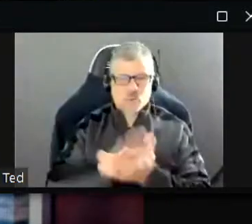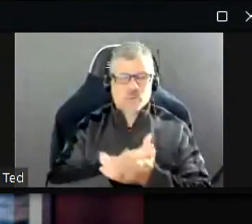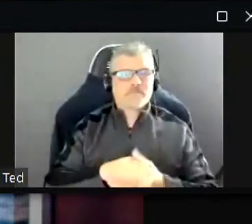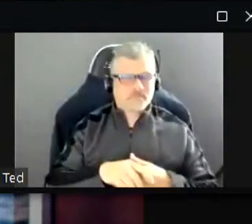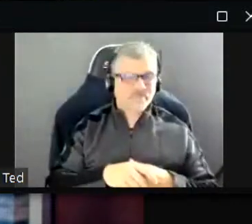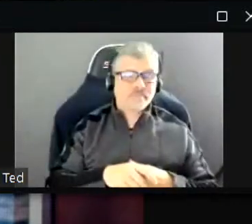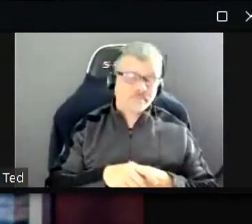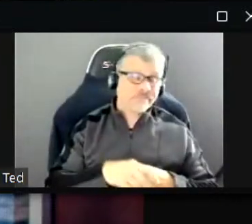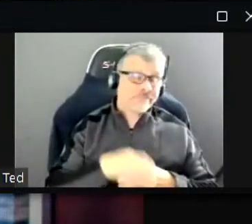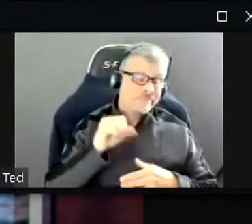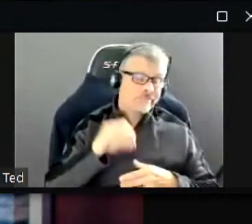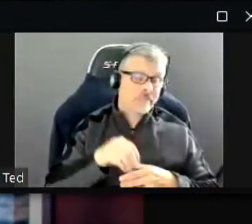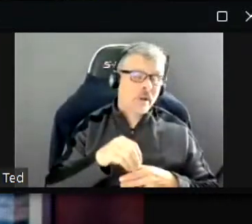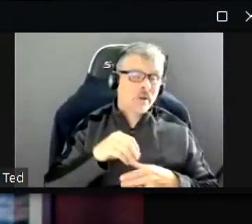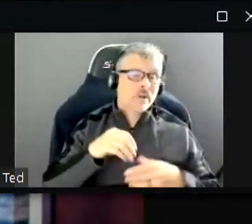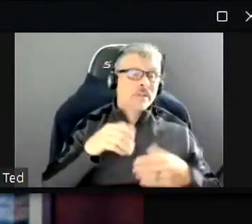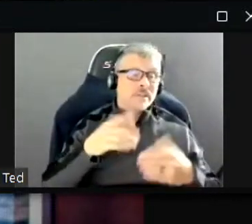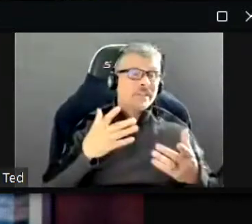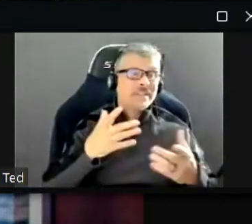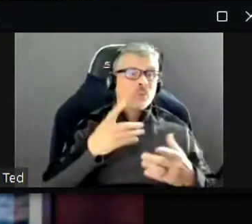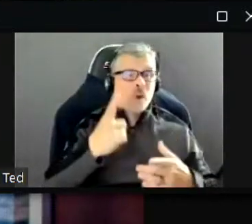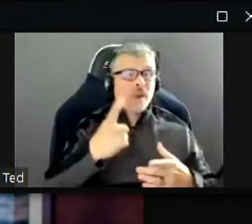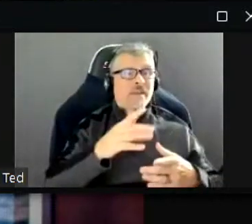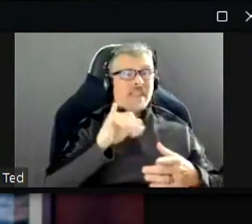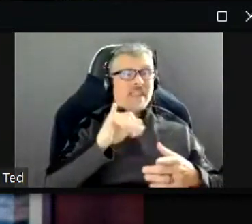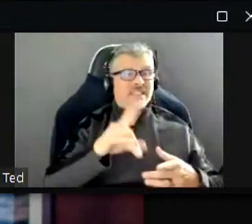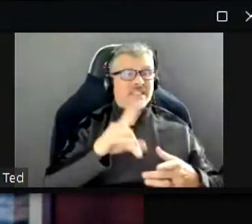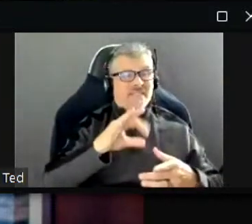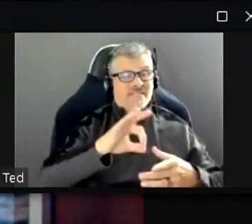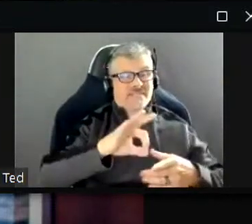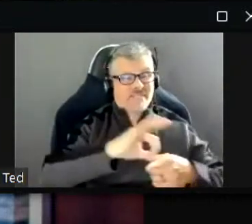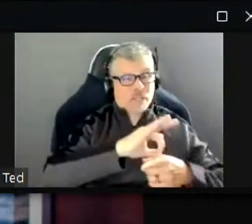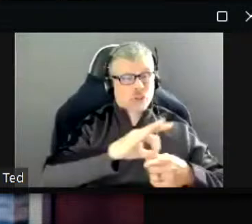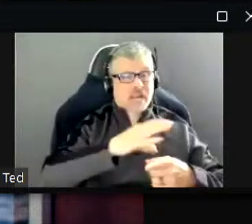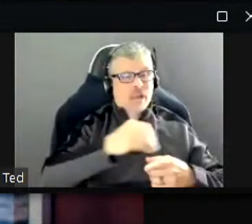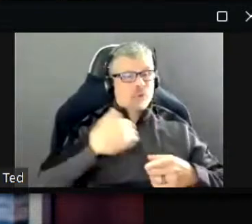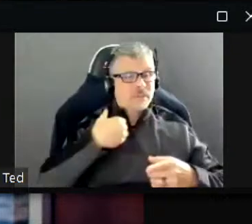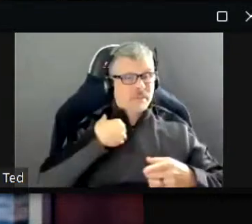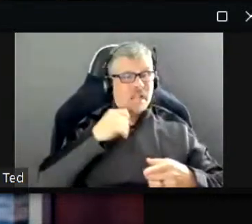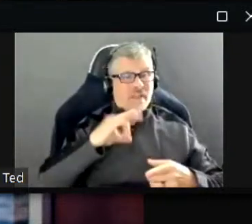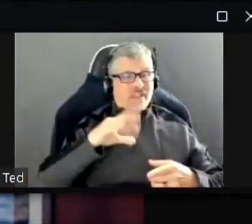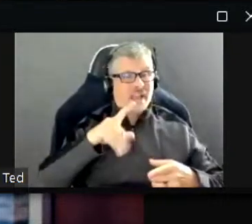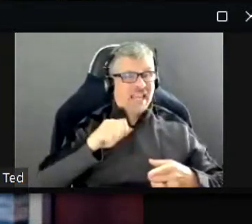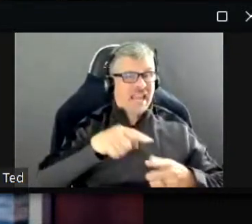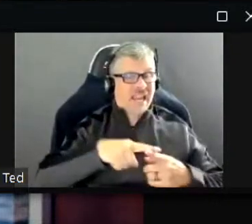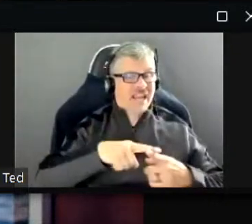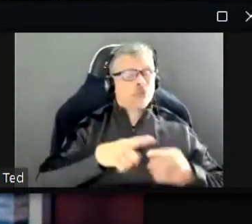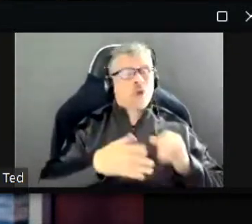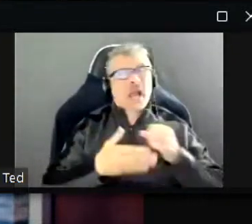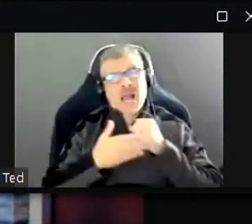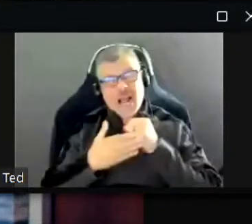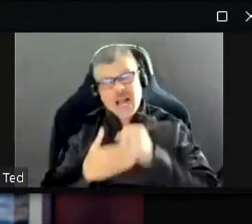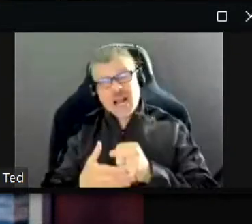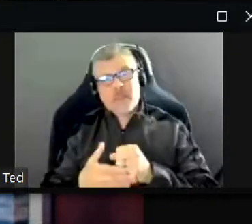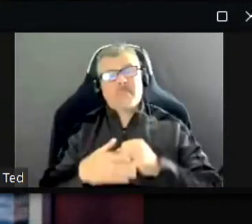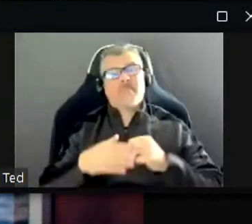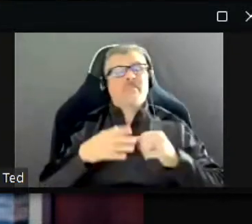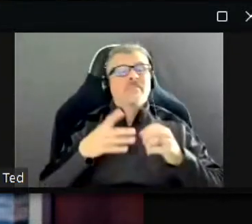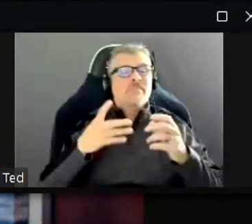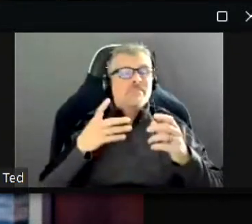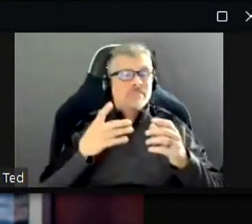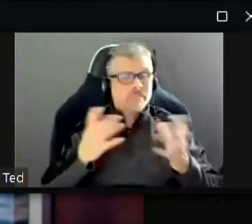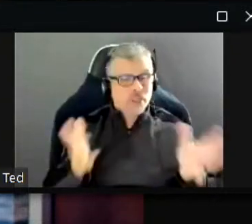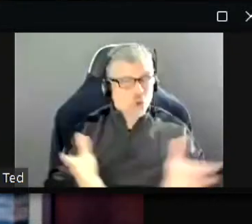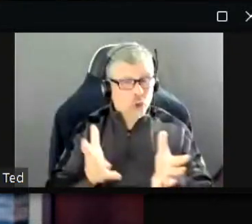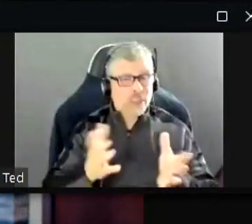is a responsibility of the LEA to develop, to encourage. It helps with morale, it helps with job